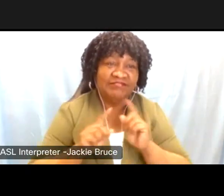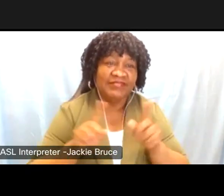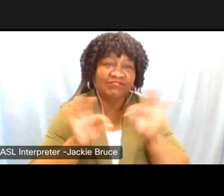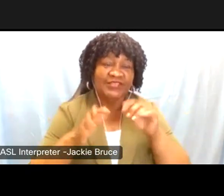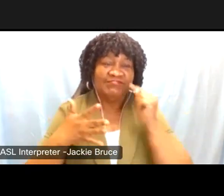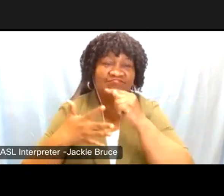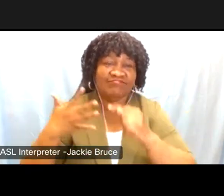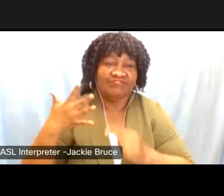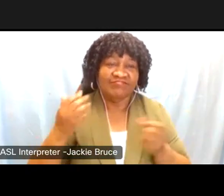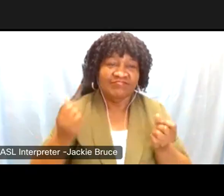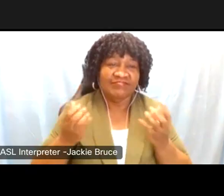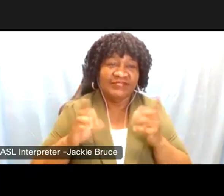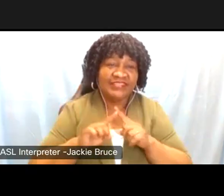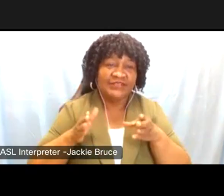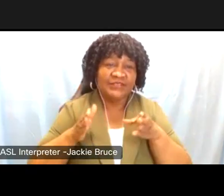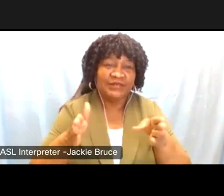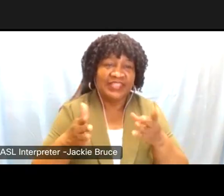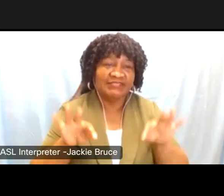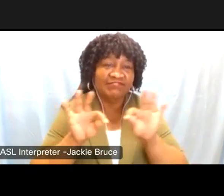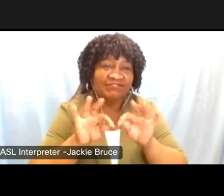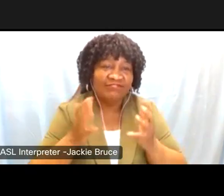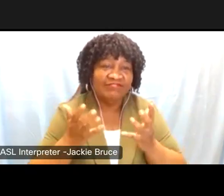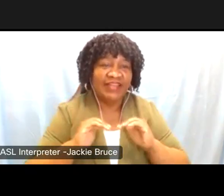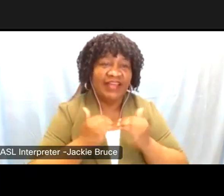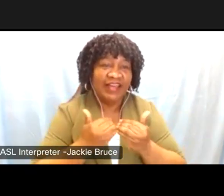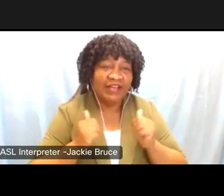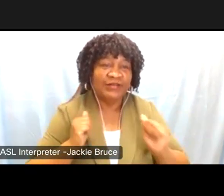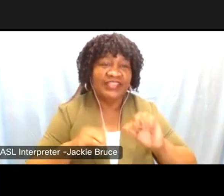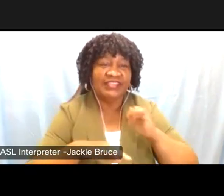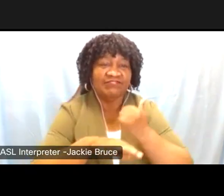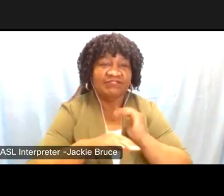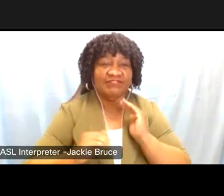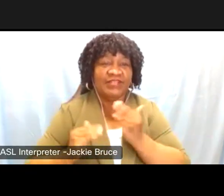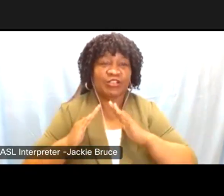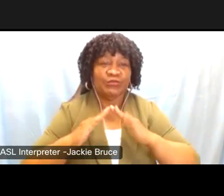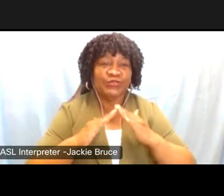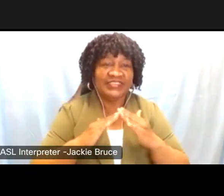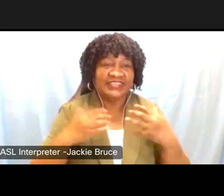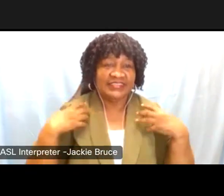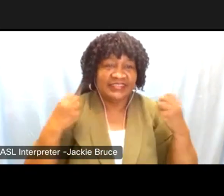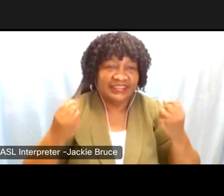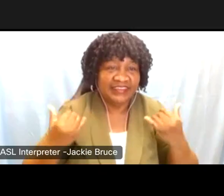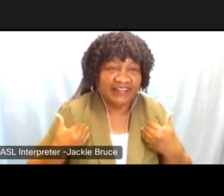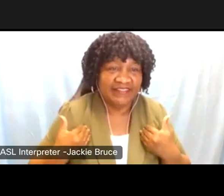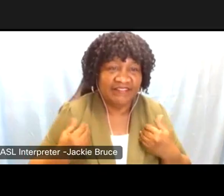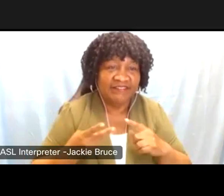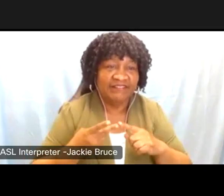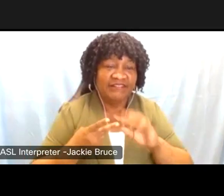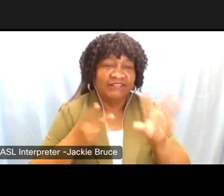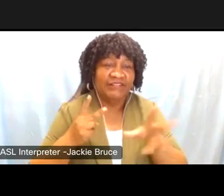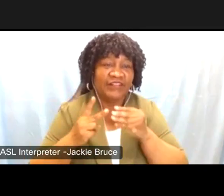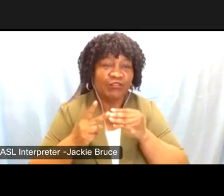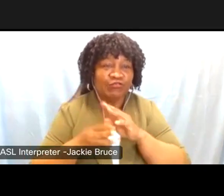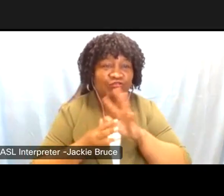the ways in which we feel the importance of community and healing and culturally